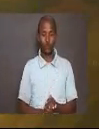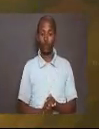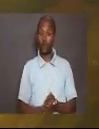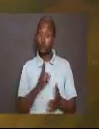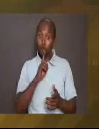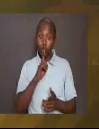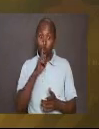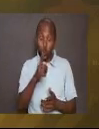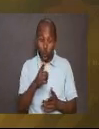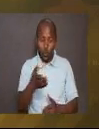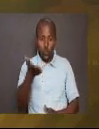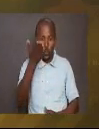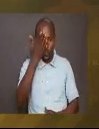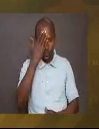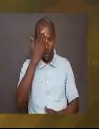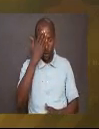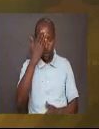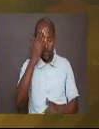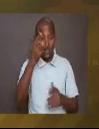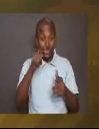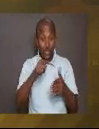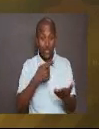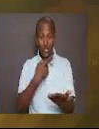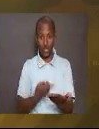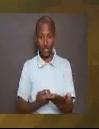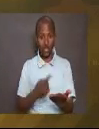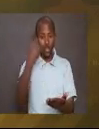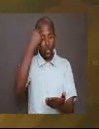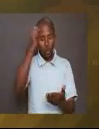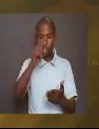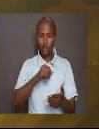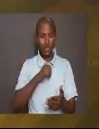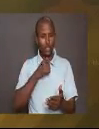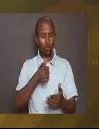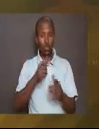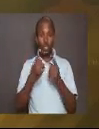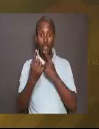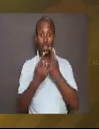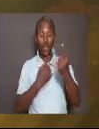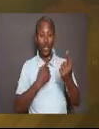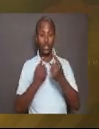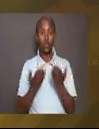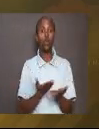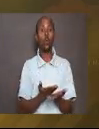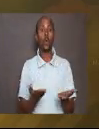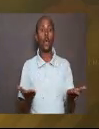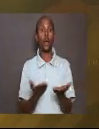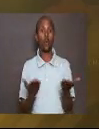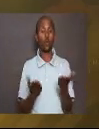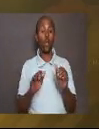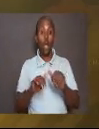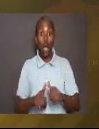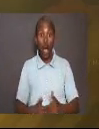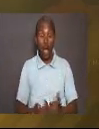Be sure to note that this theorem does not tell us where and